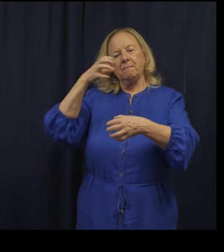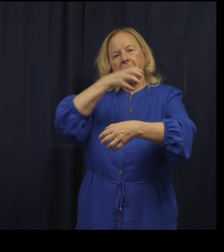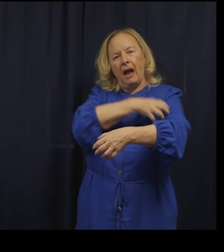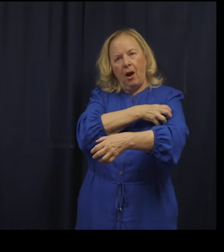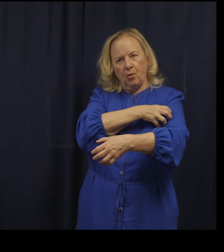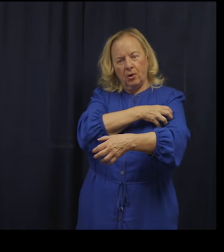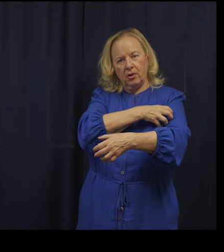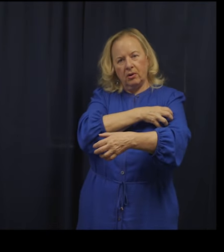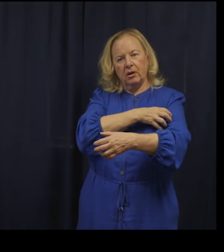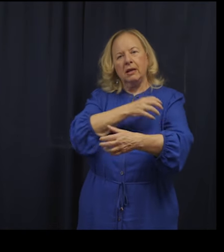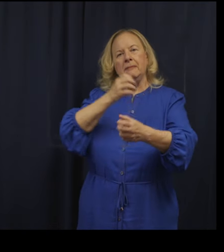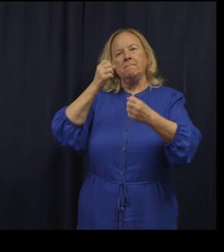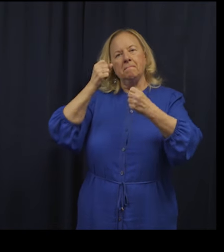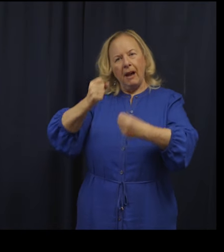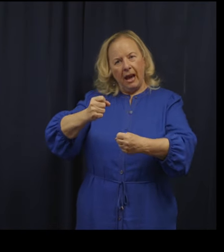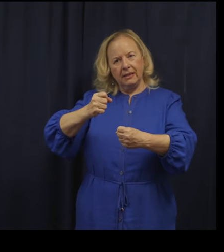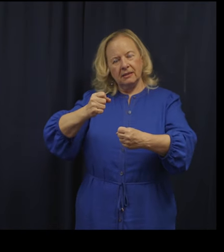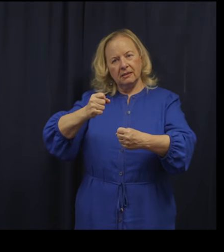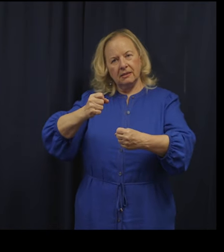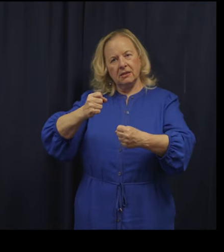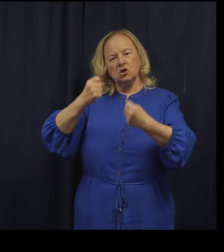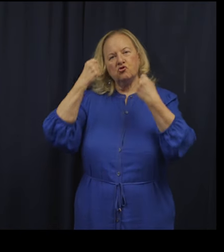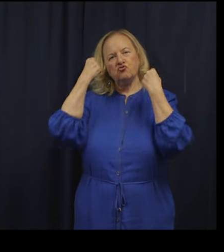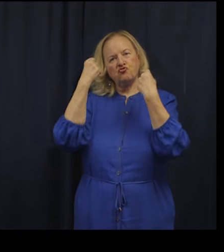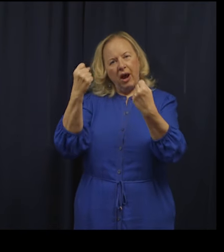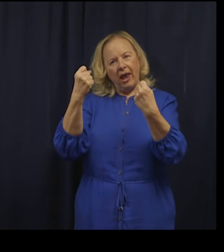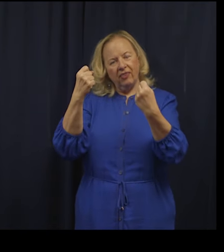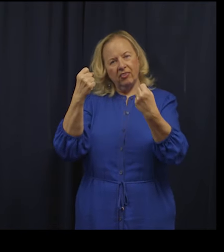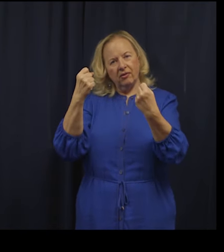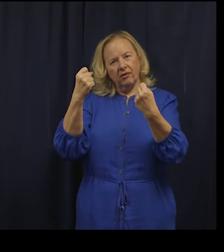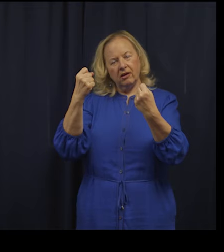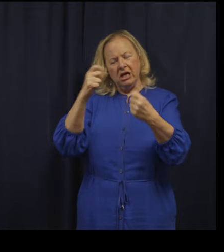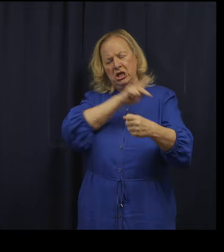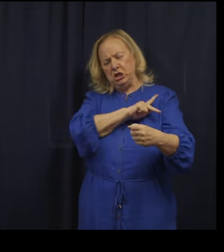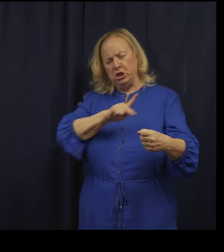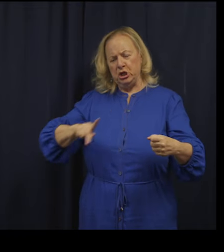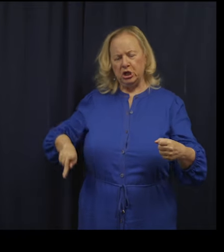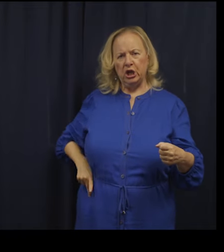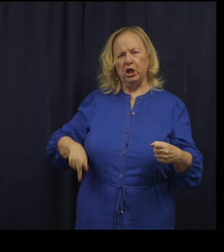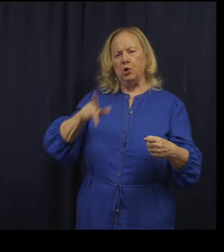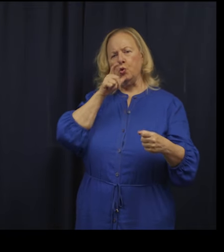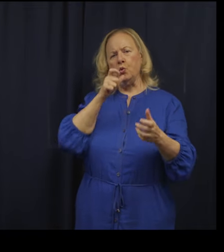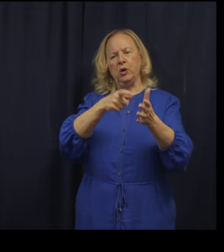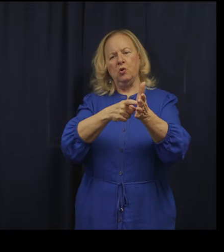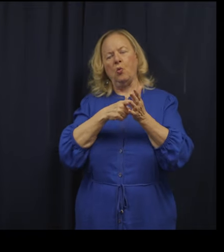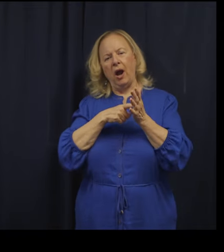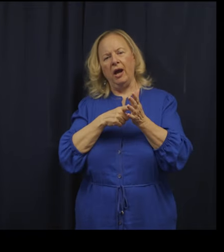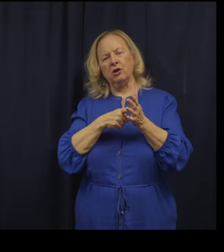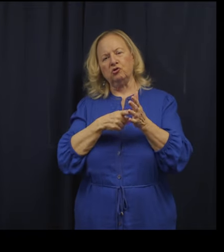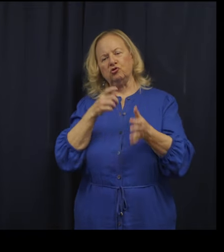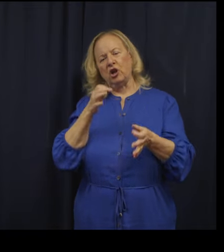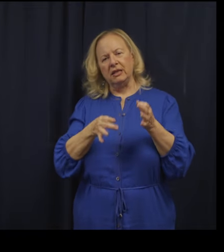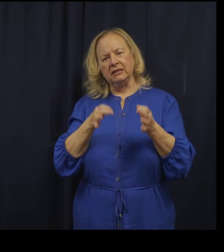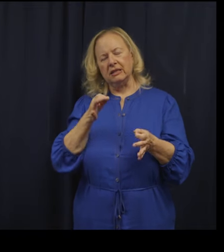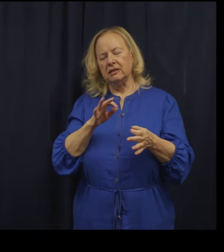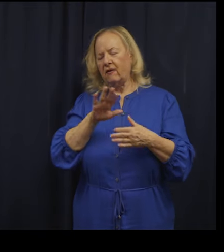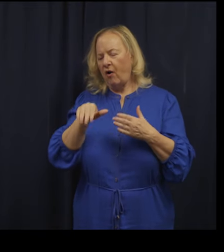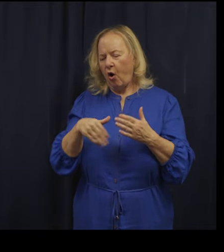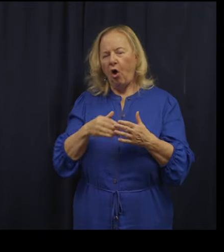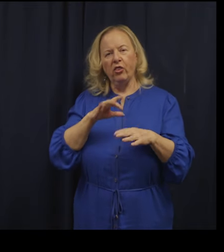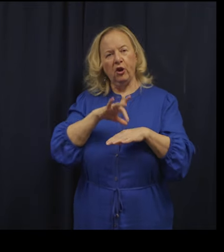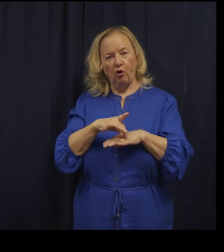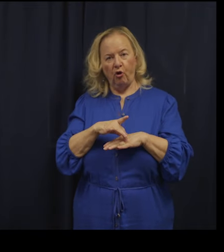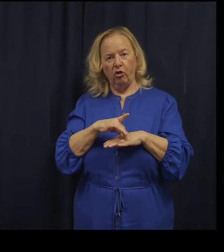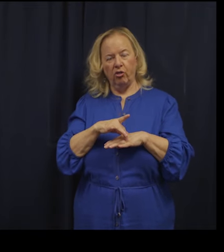power, his might, his strength. He is the king who requires justice. He's the judge of all of